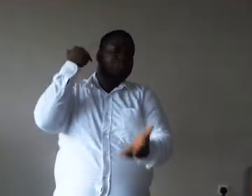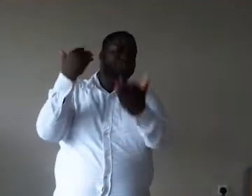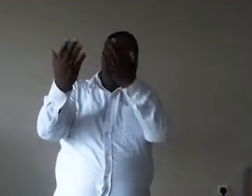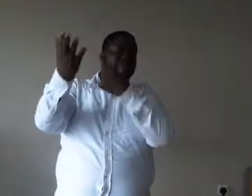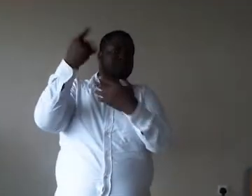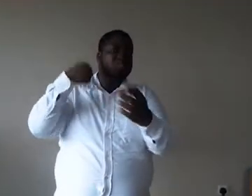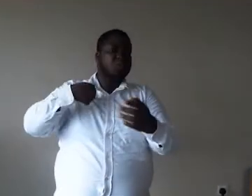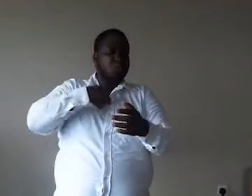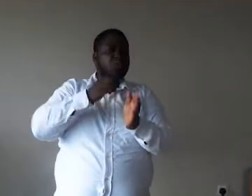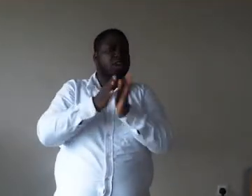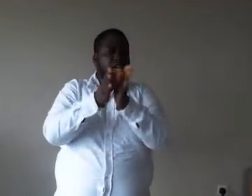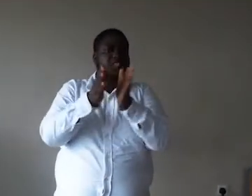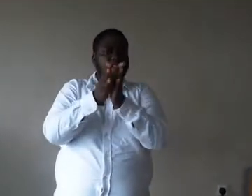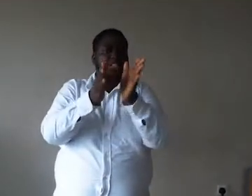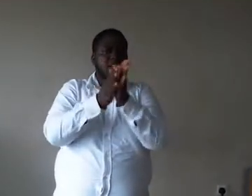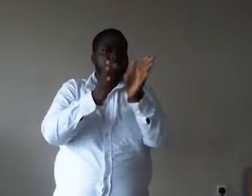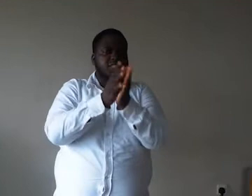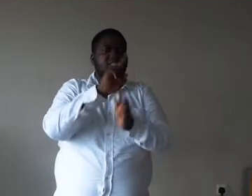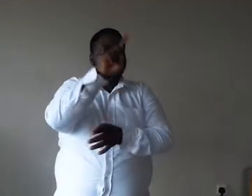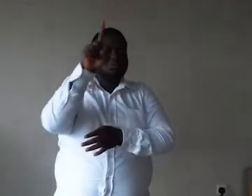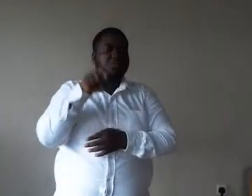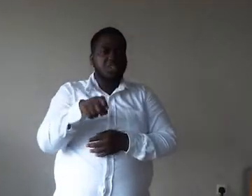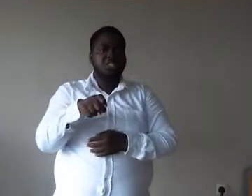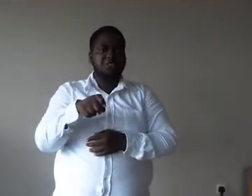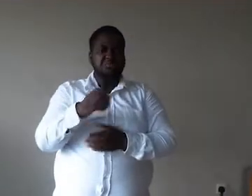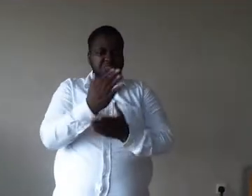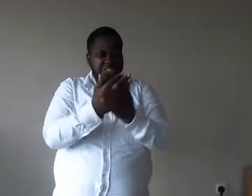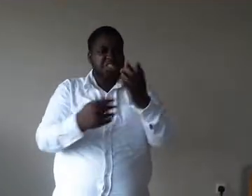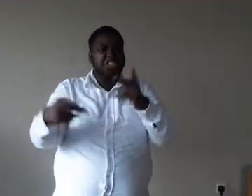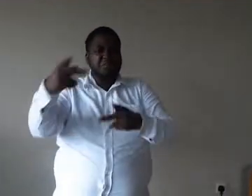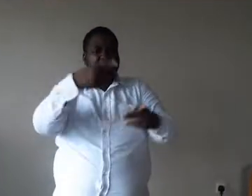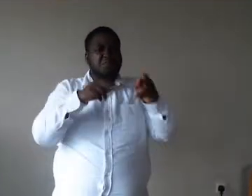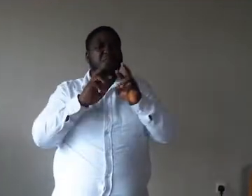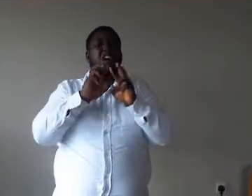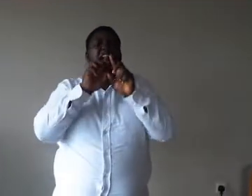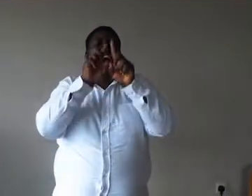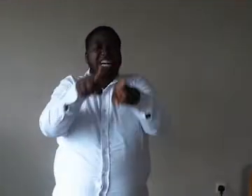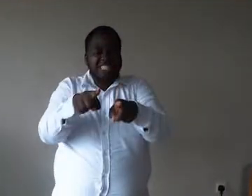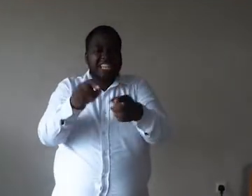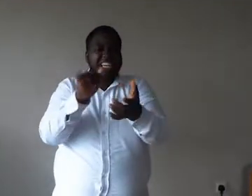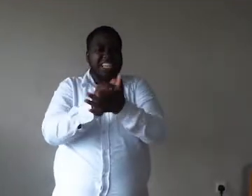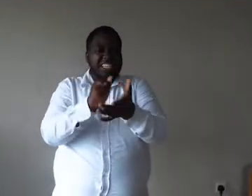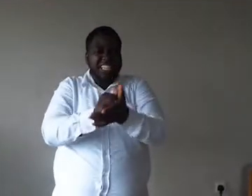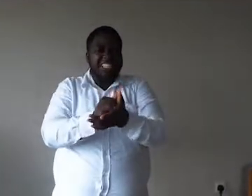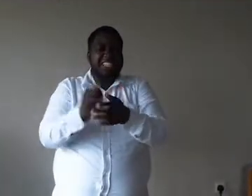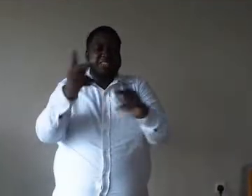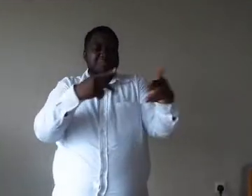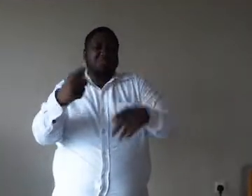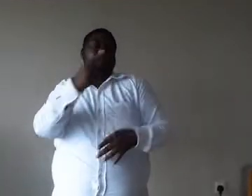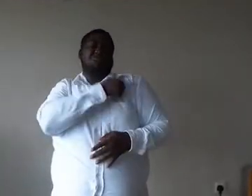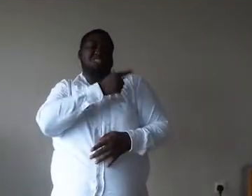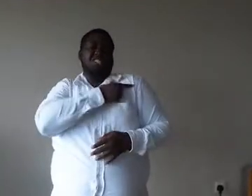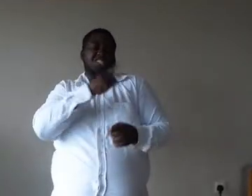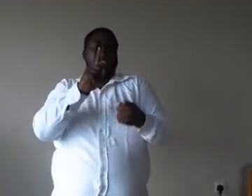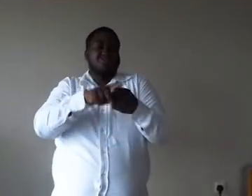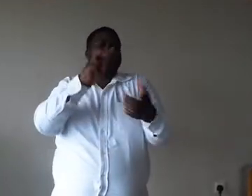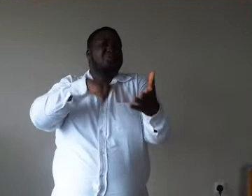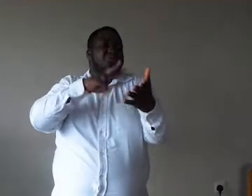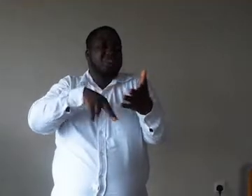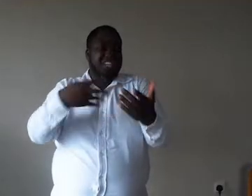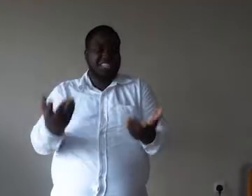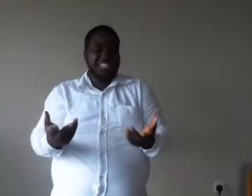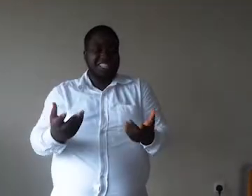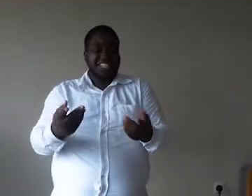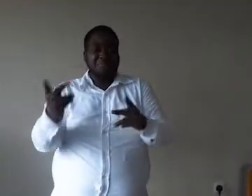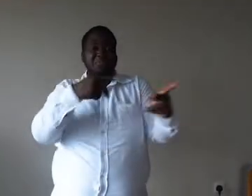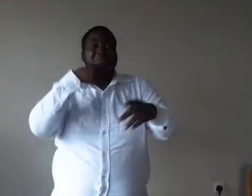Bible is difficult to interpret. Maybe that is your answer. Others said, well, the Bible it's an ancient book, therefore